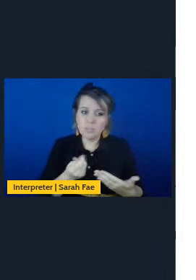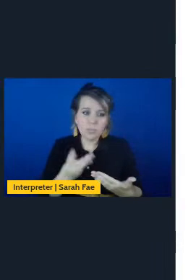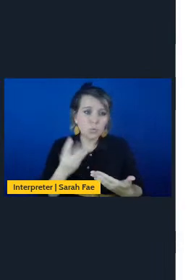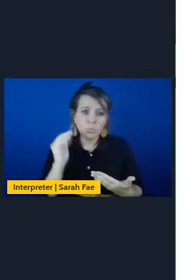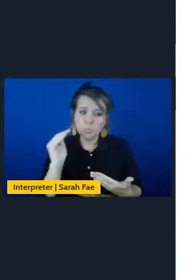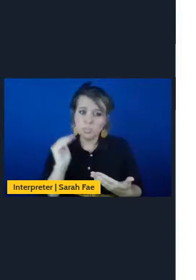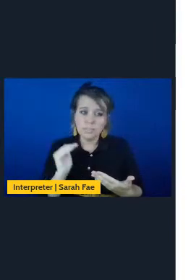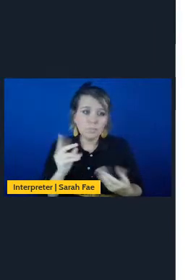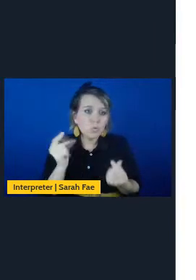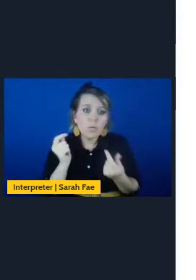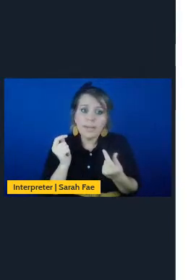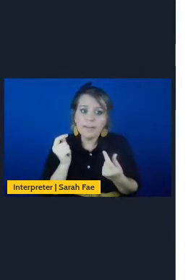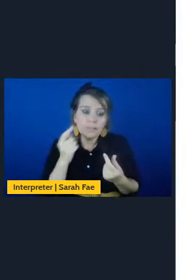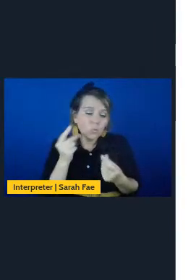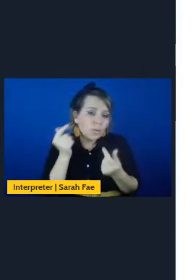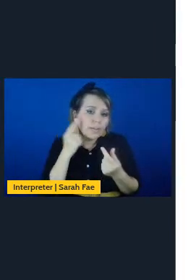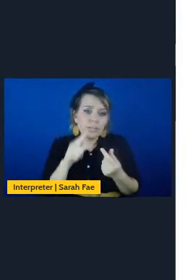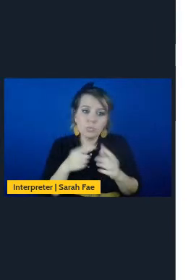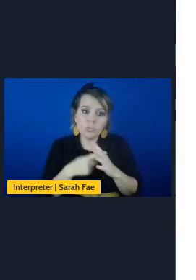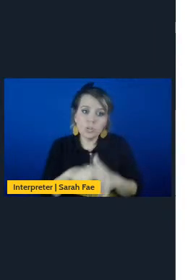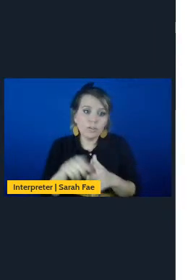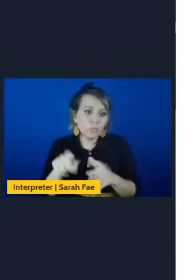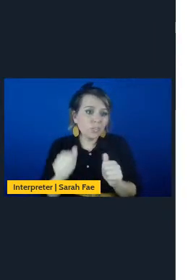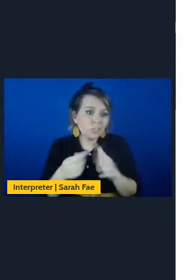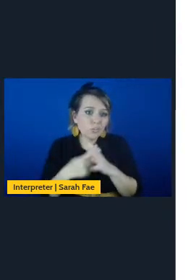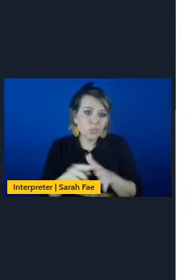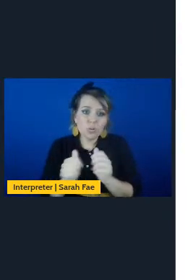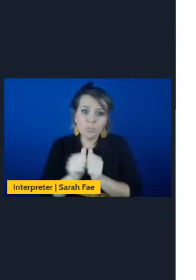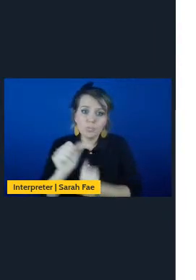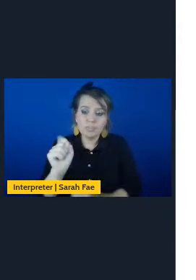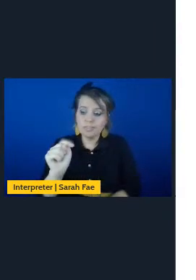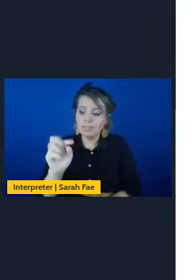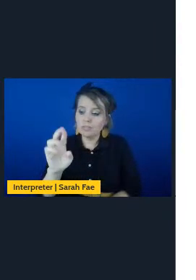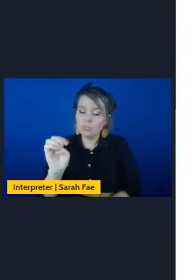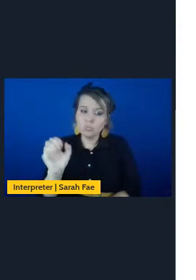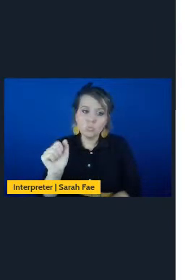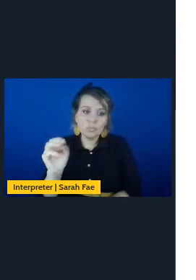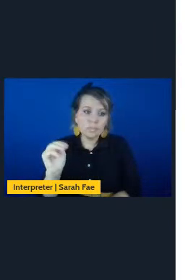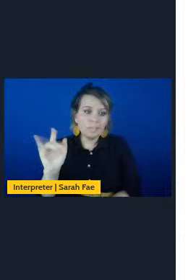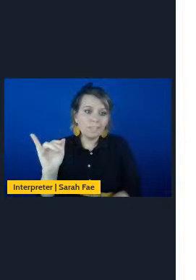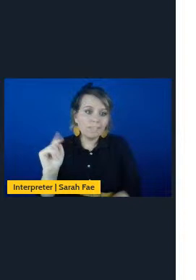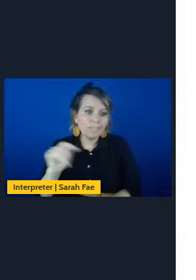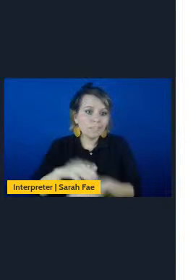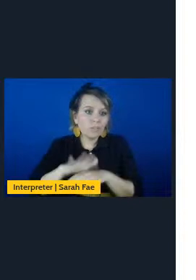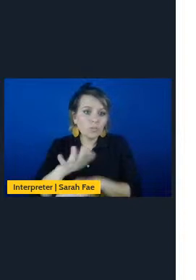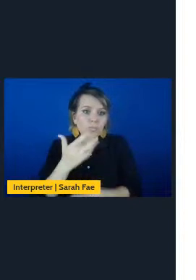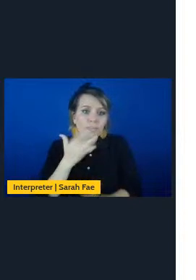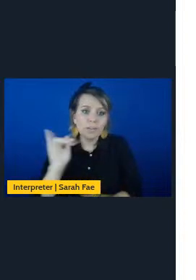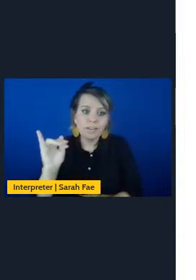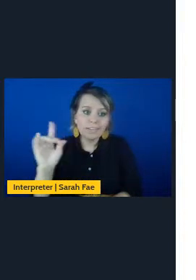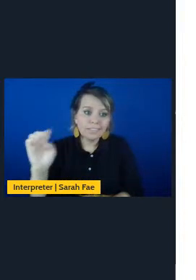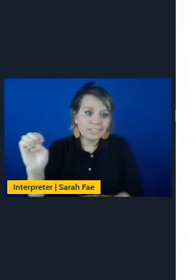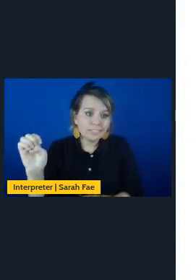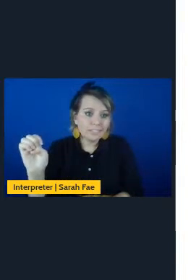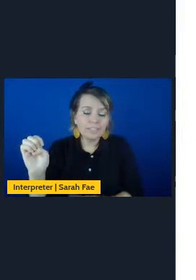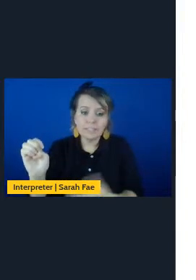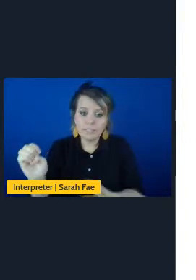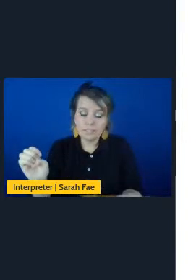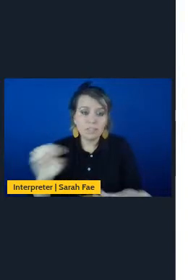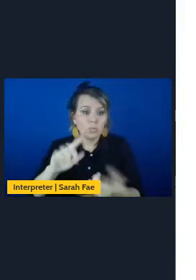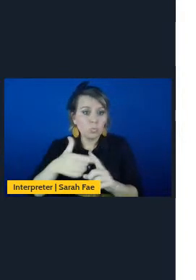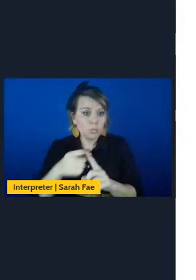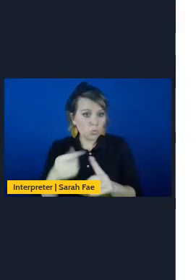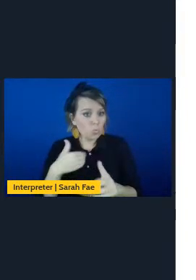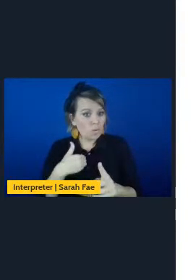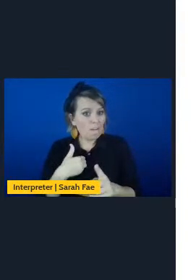get started. You can get started with Streamlit on your favorite IDE. And then once you have a decent code,